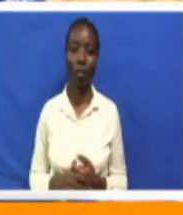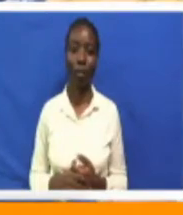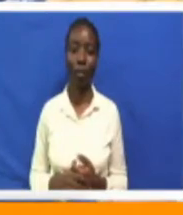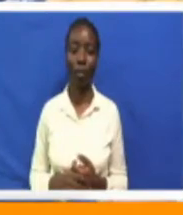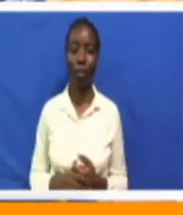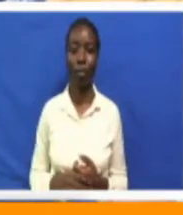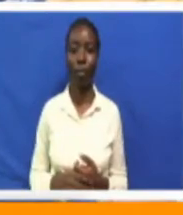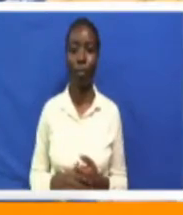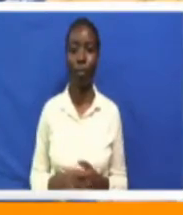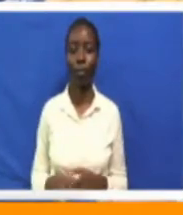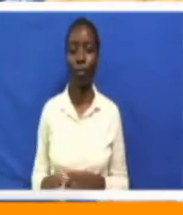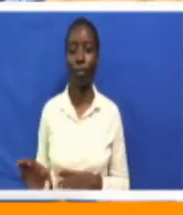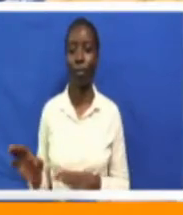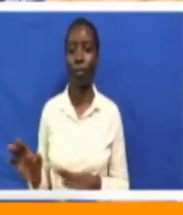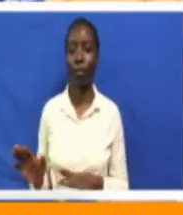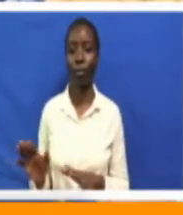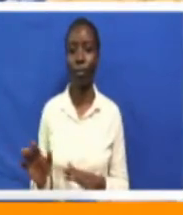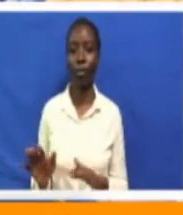foreign